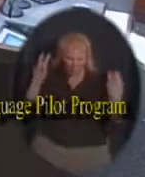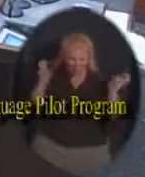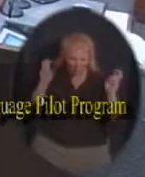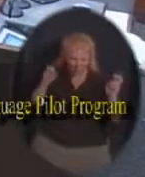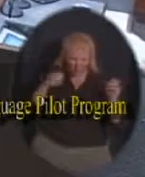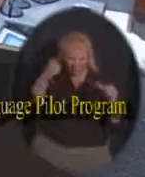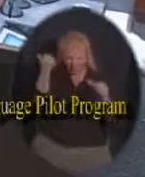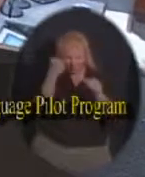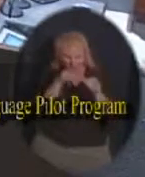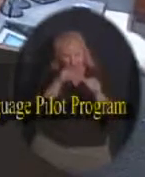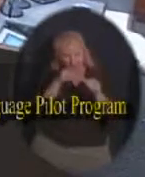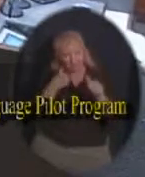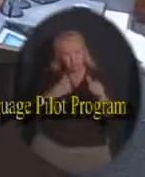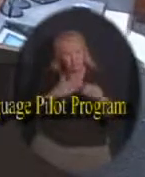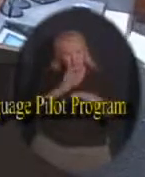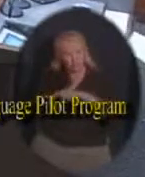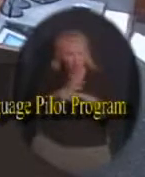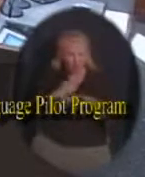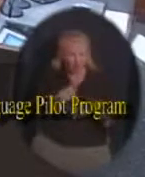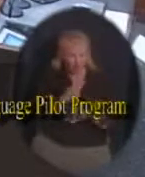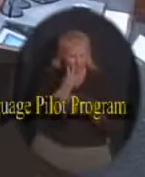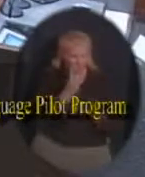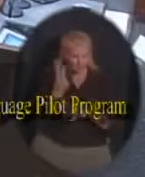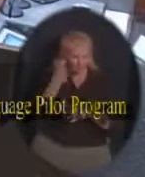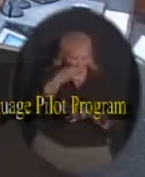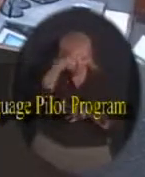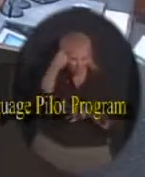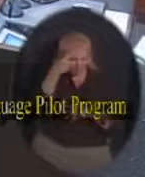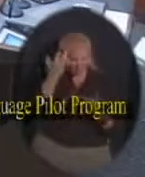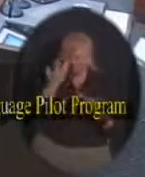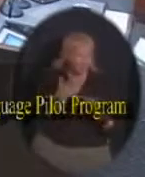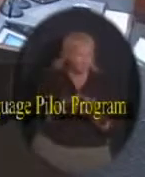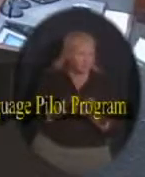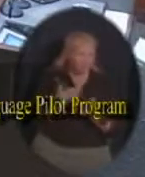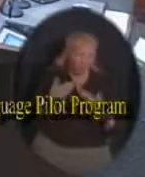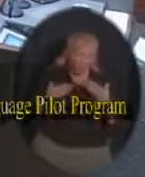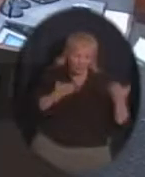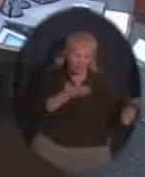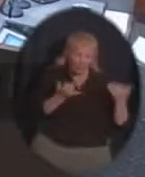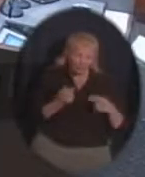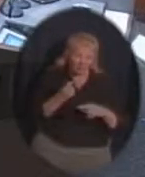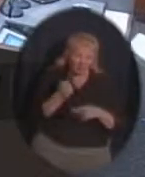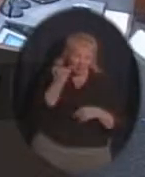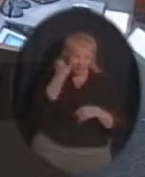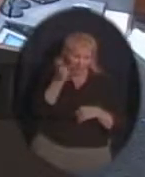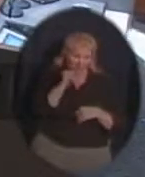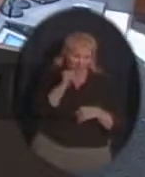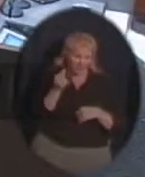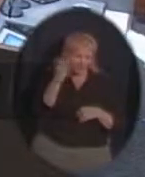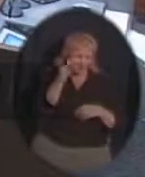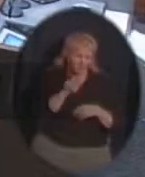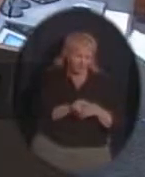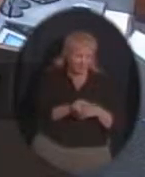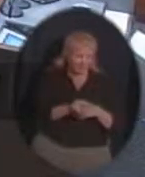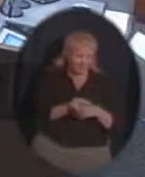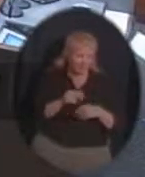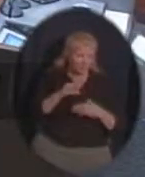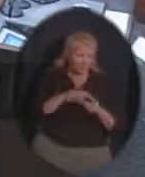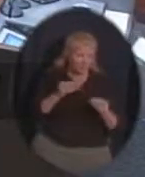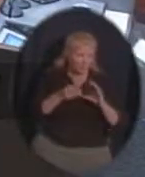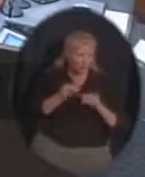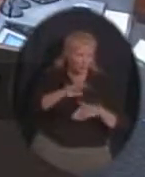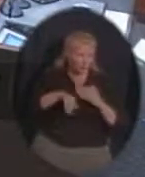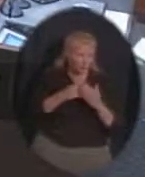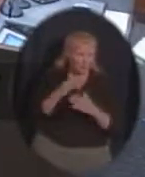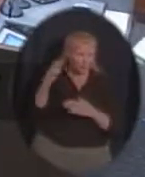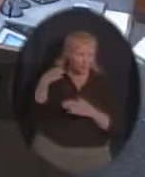this past summer that if you haven't seen it, I recommend it. It's great for all age groups, and that's Glory Road. And it's the story about Coach Haskins, who takes his